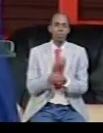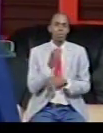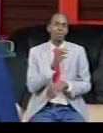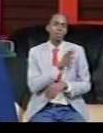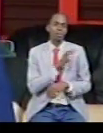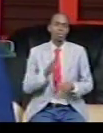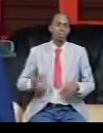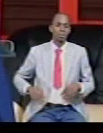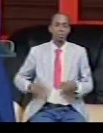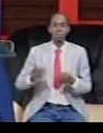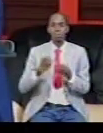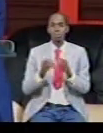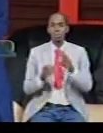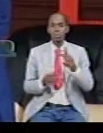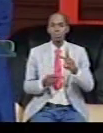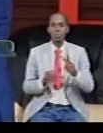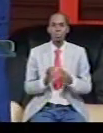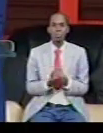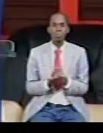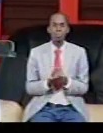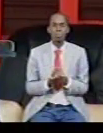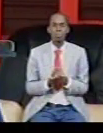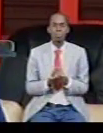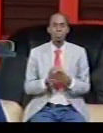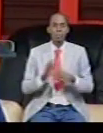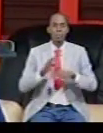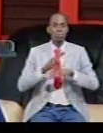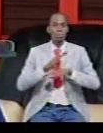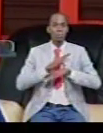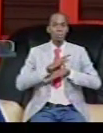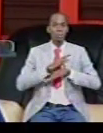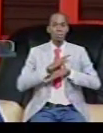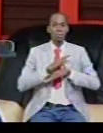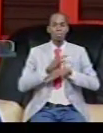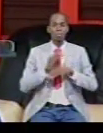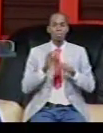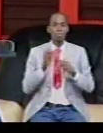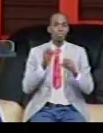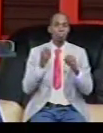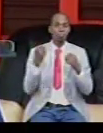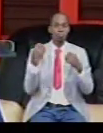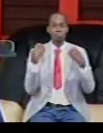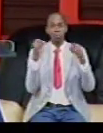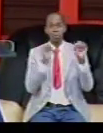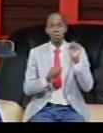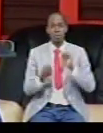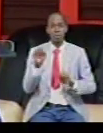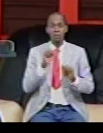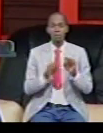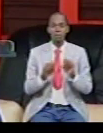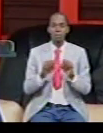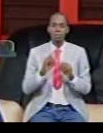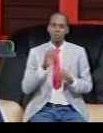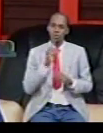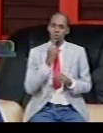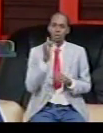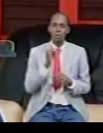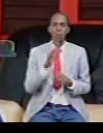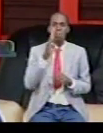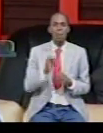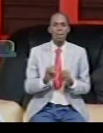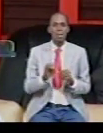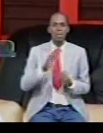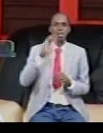Christ. Number two, contending earnestly by grace and love